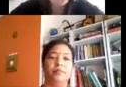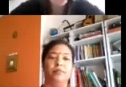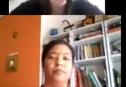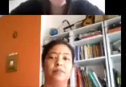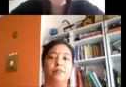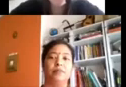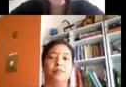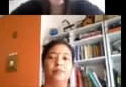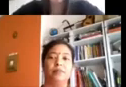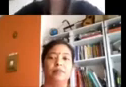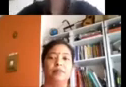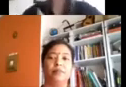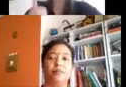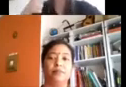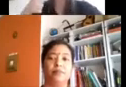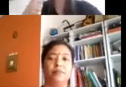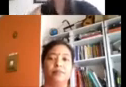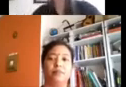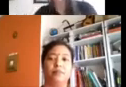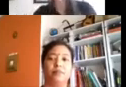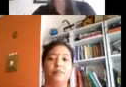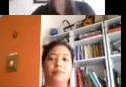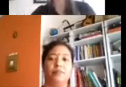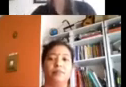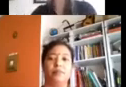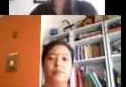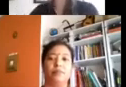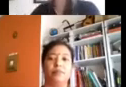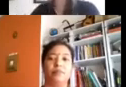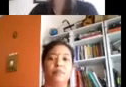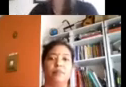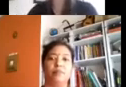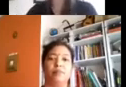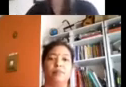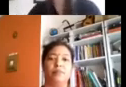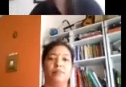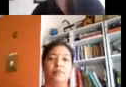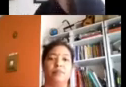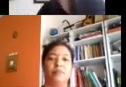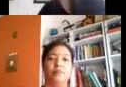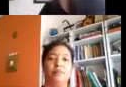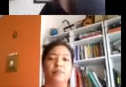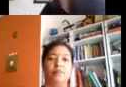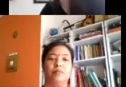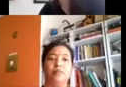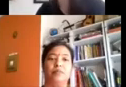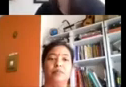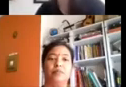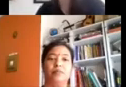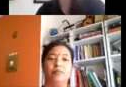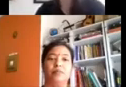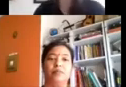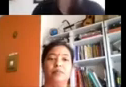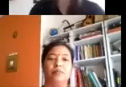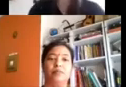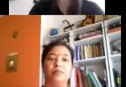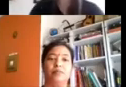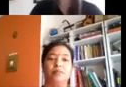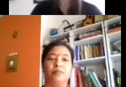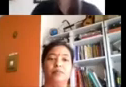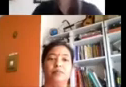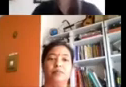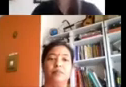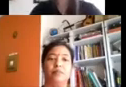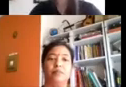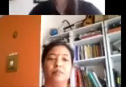Sorry about that, James. Can you hear me now? Sorry, everyone, I'm on two computers. Had some tech issues this morning. Yeah, I think Google